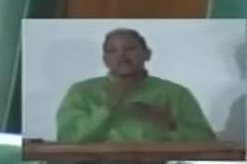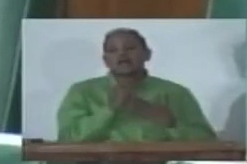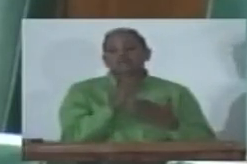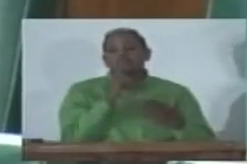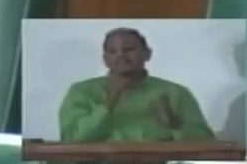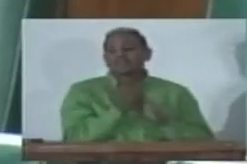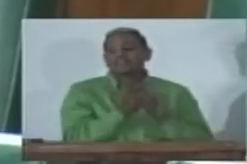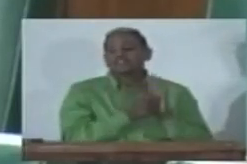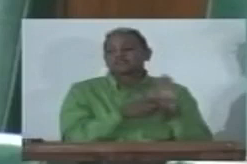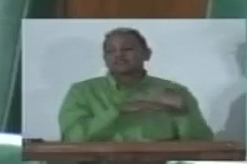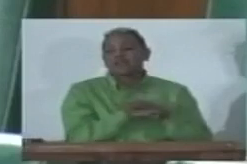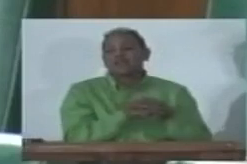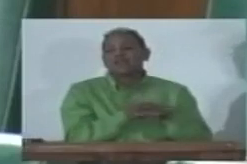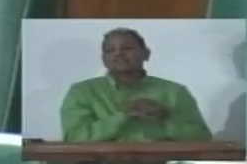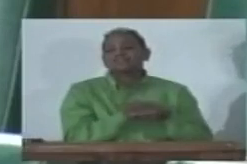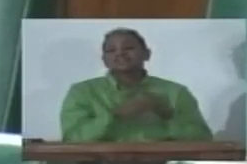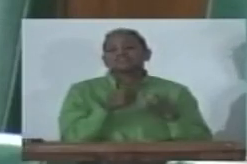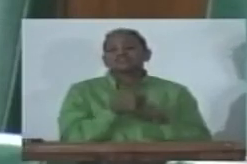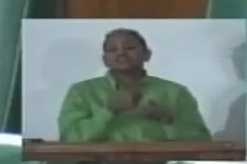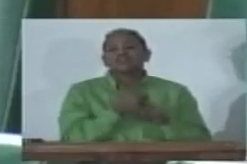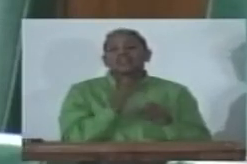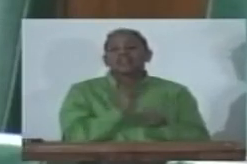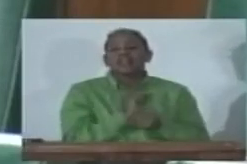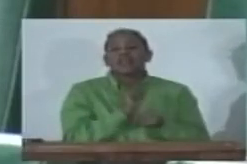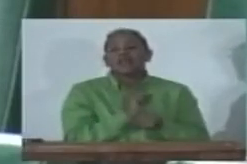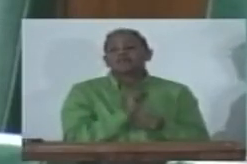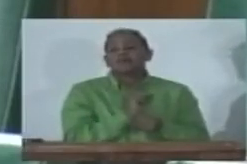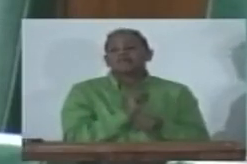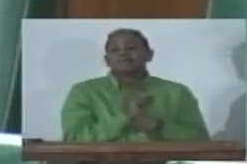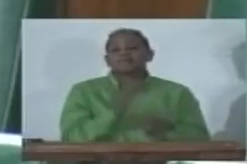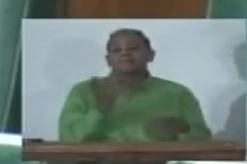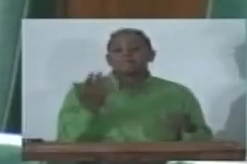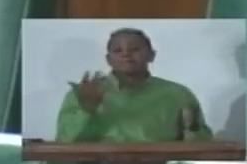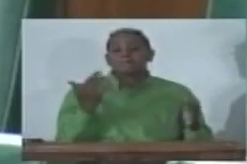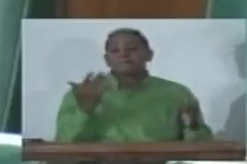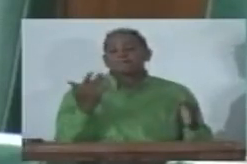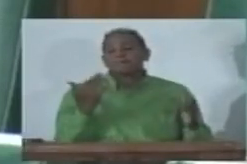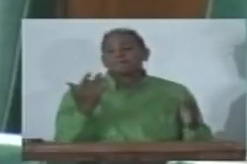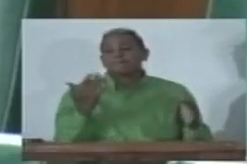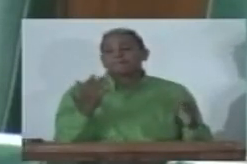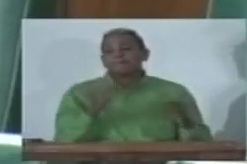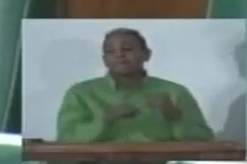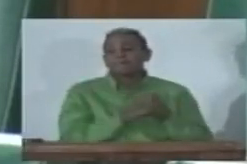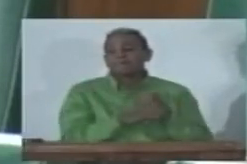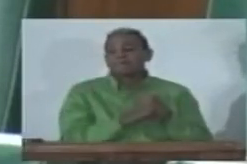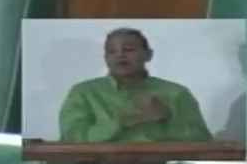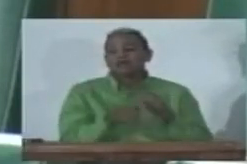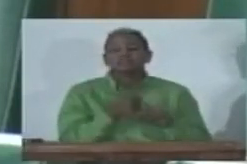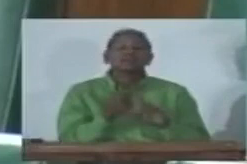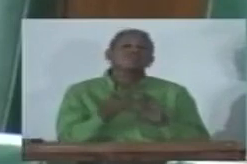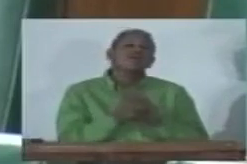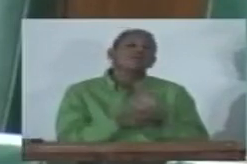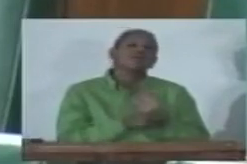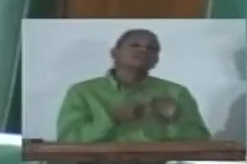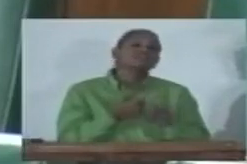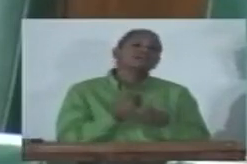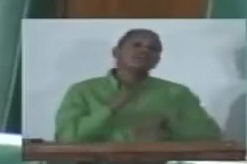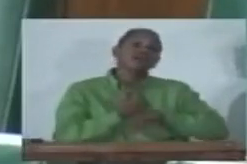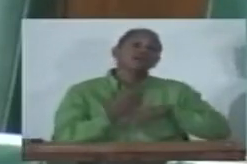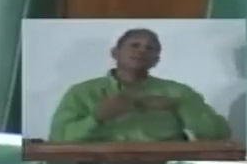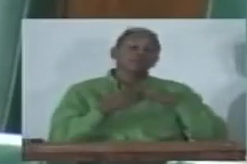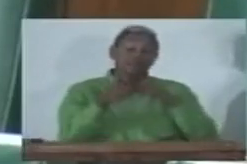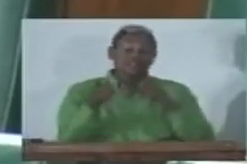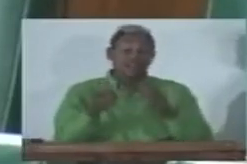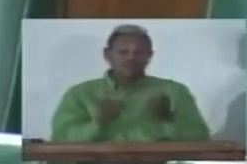access to the labor market. And policies have been implemented in recognition of this right, as well